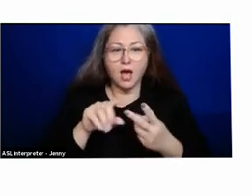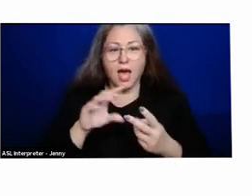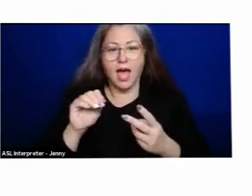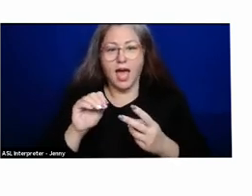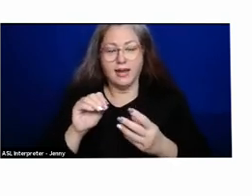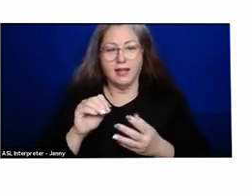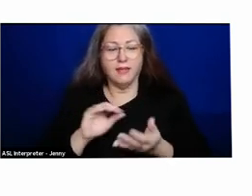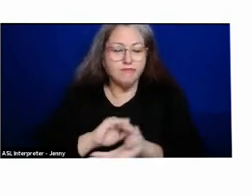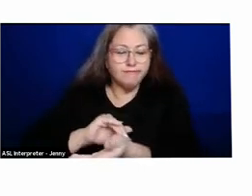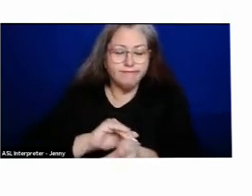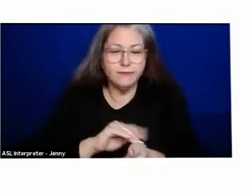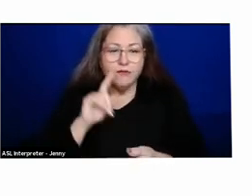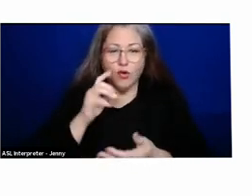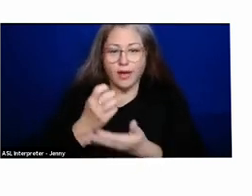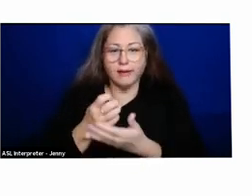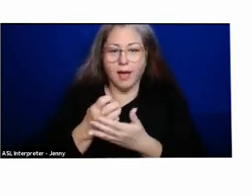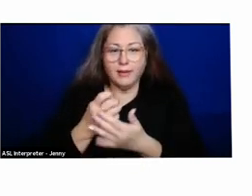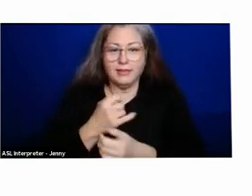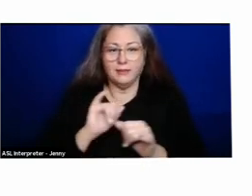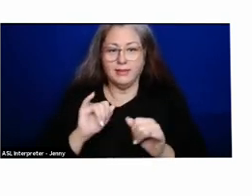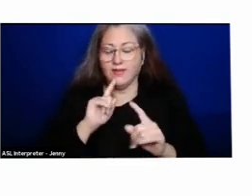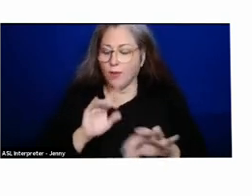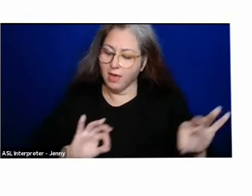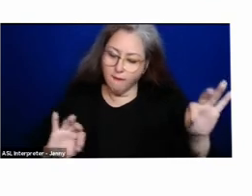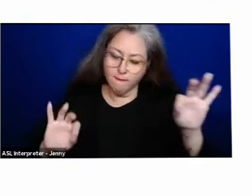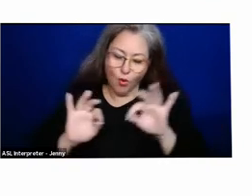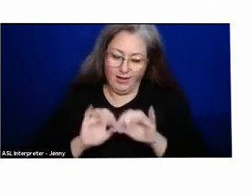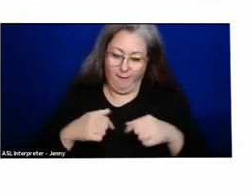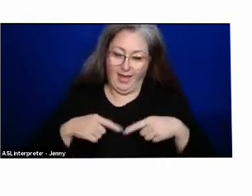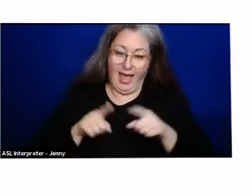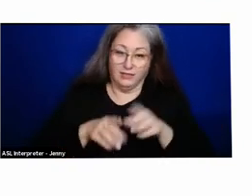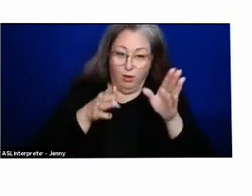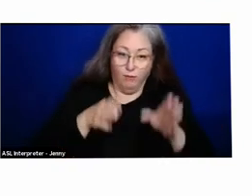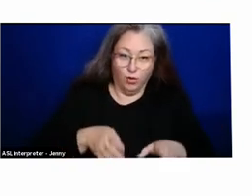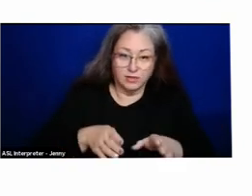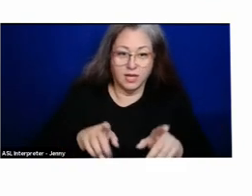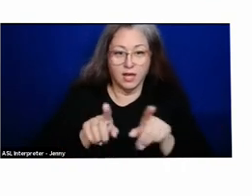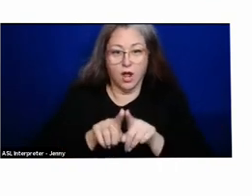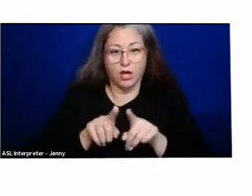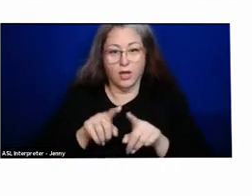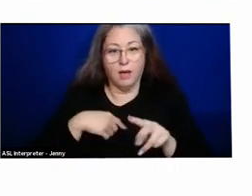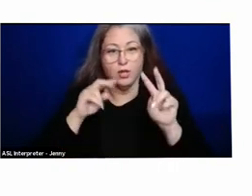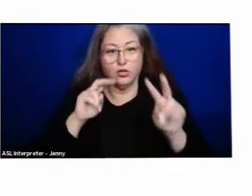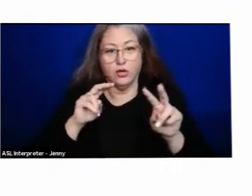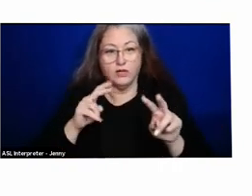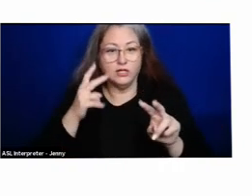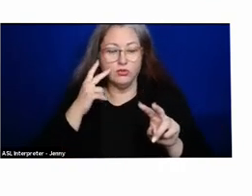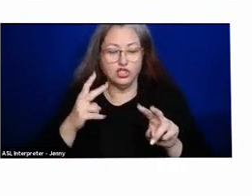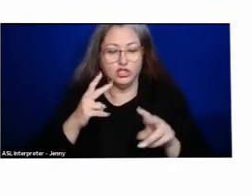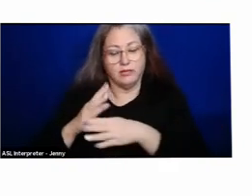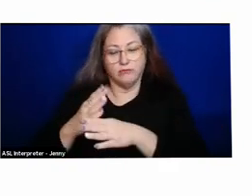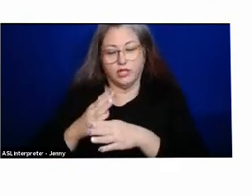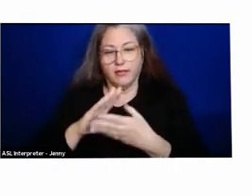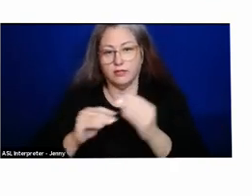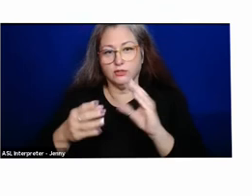and potential growth is really important for me as an individual, and I'm really looking forward to sharing that story. I think I'd